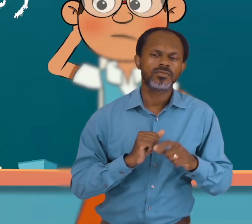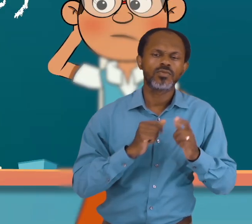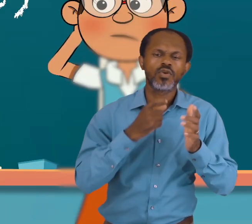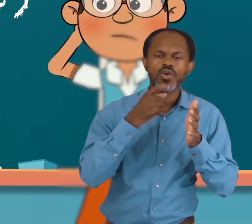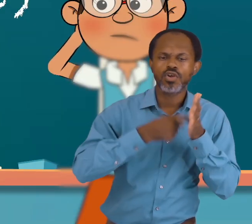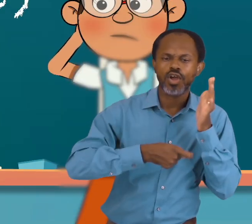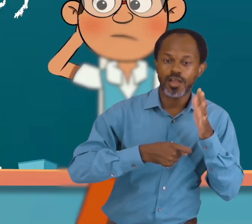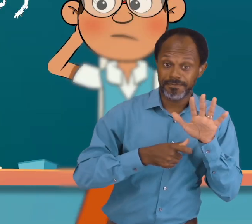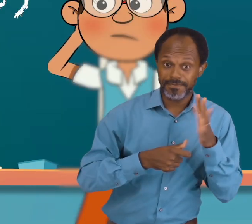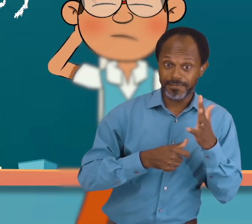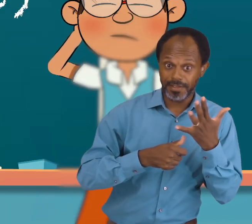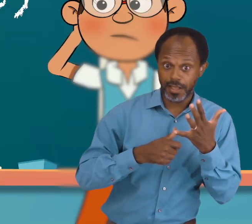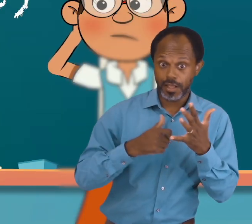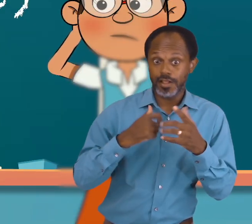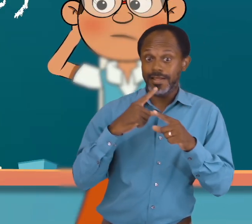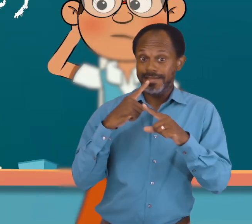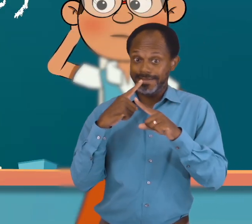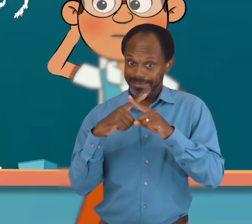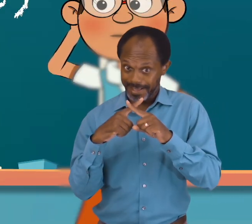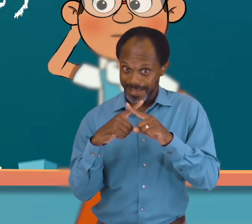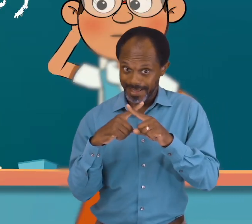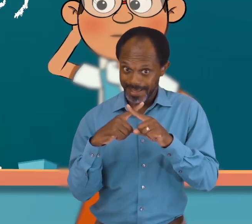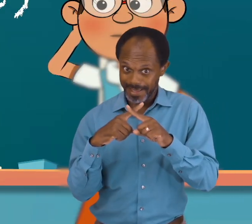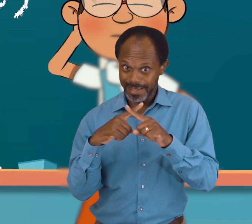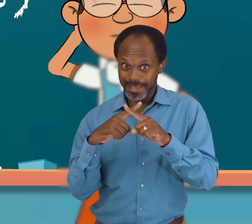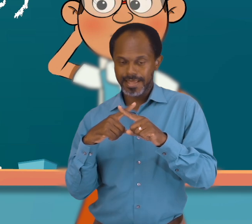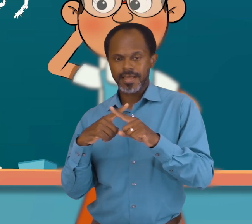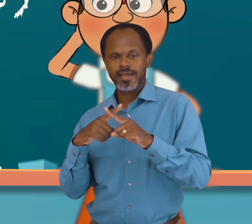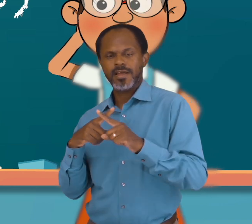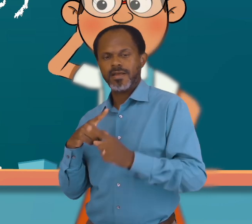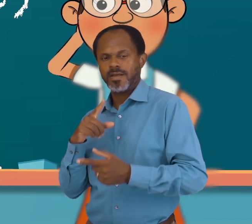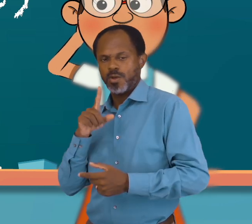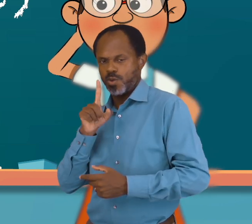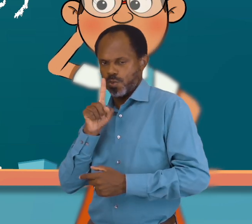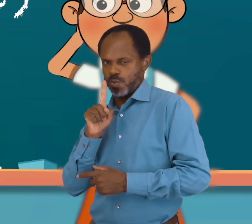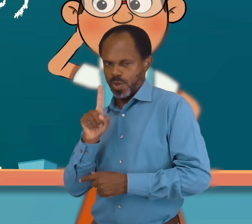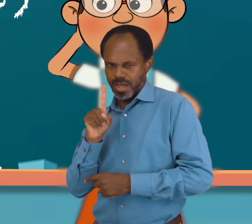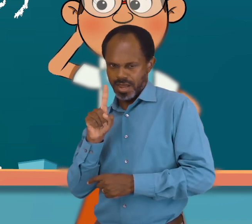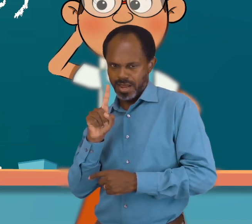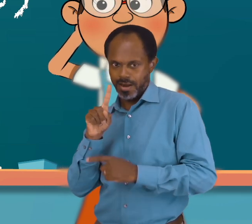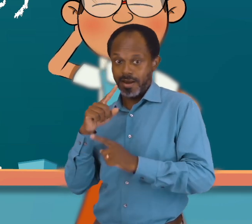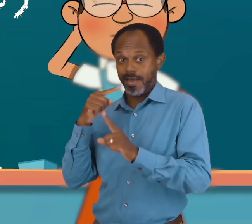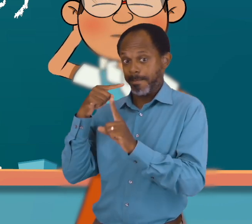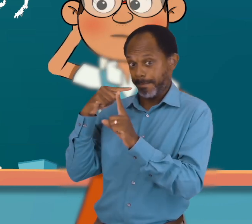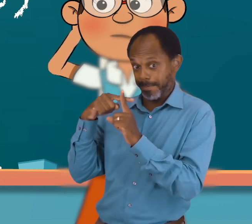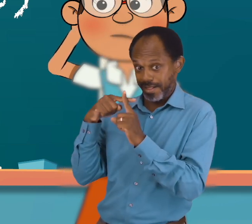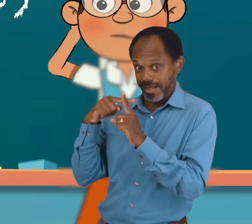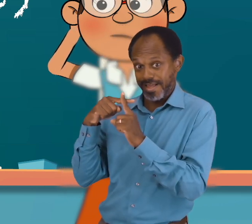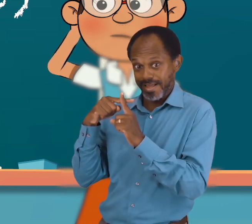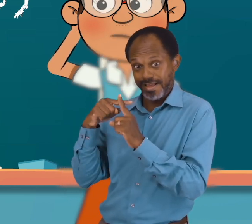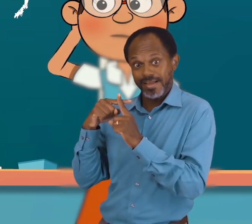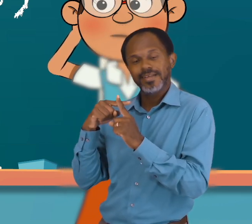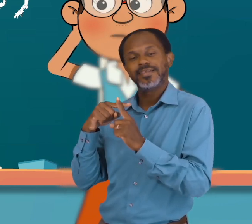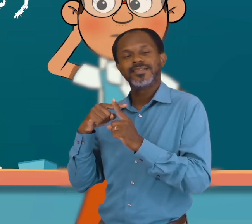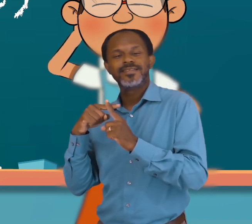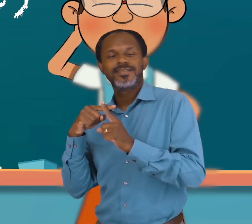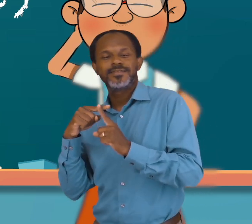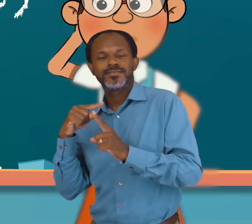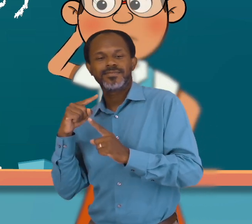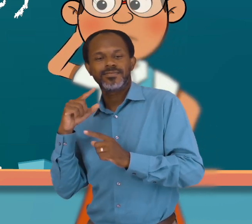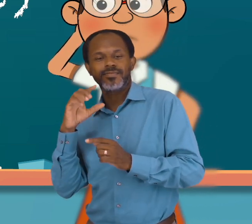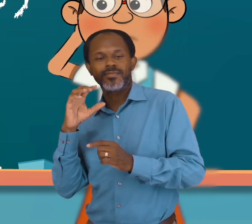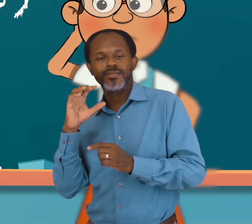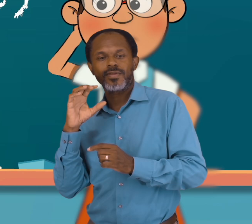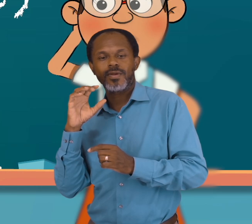Next, she needs to multiply the sales price of the book by 1 plus the decimal